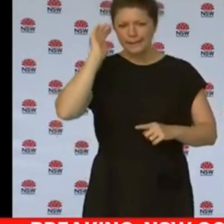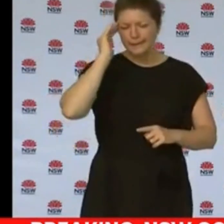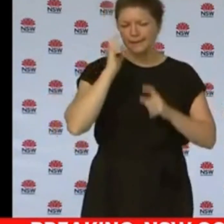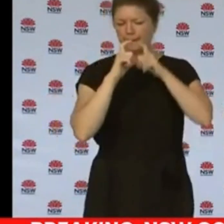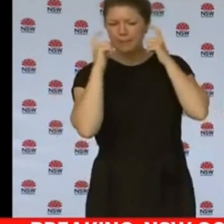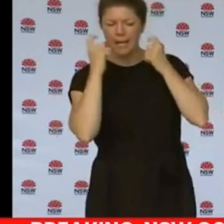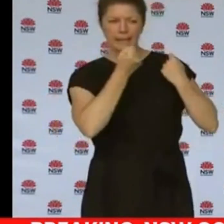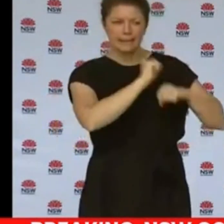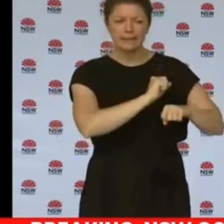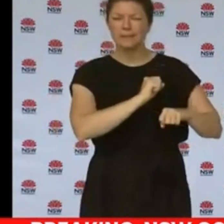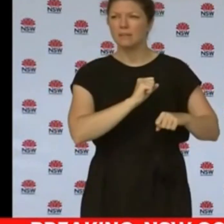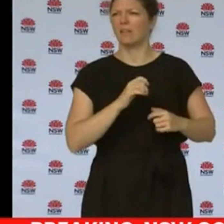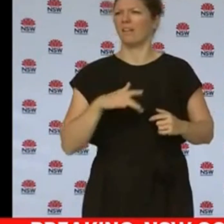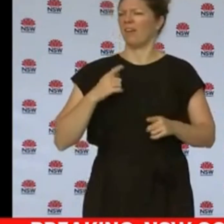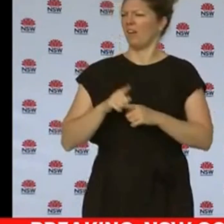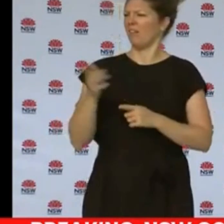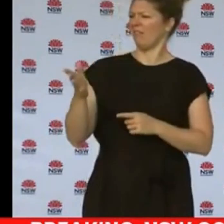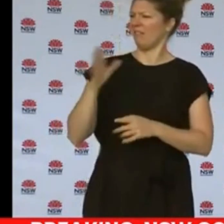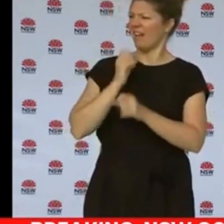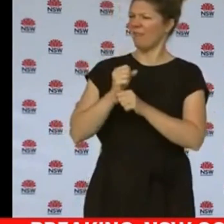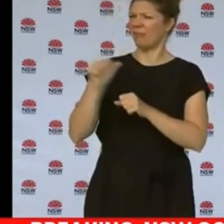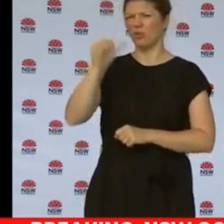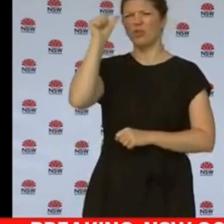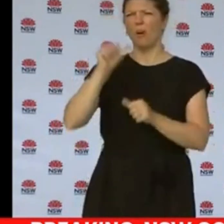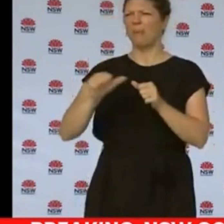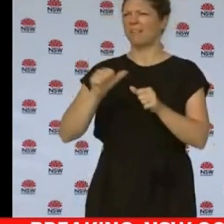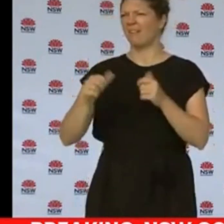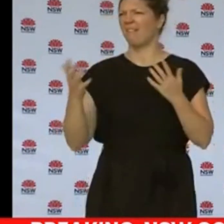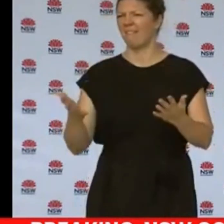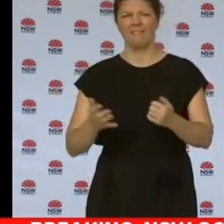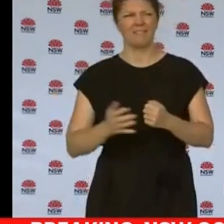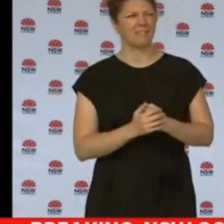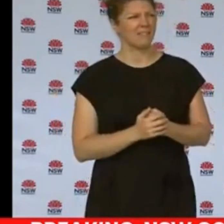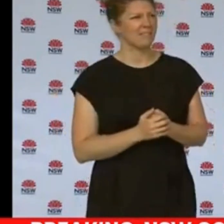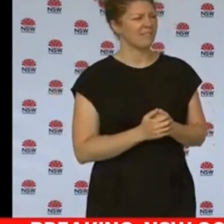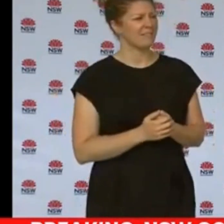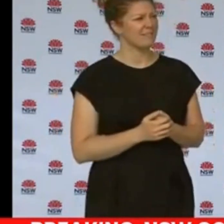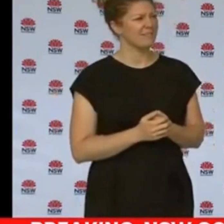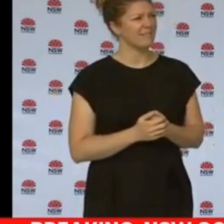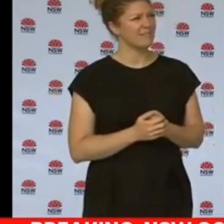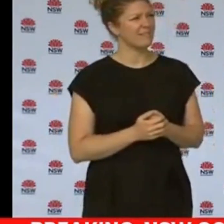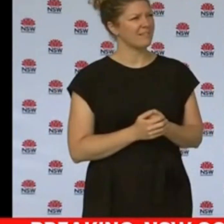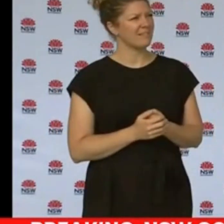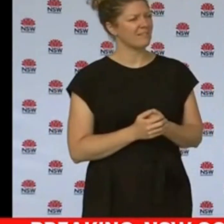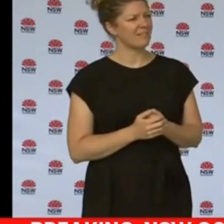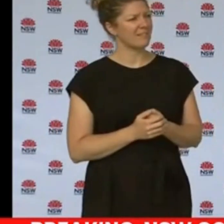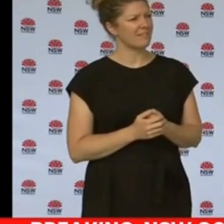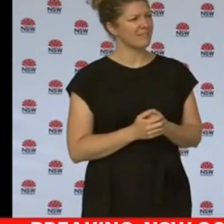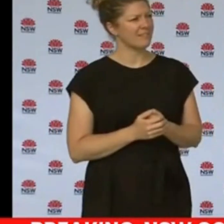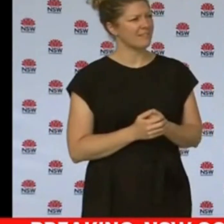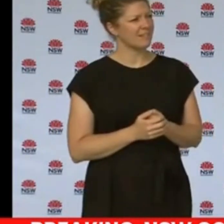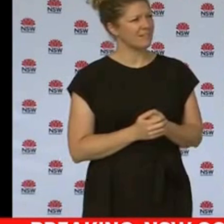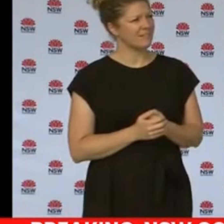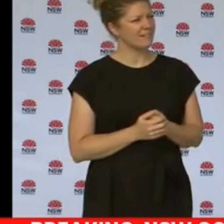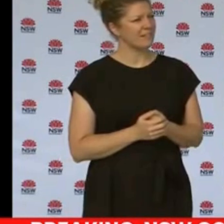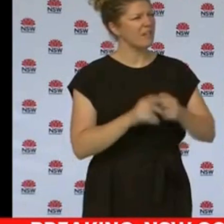hard, but when you don't want to be let down by people who should know better. Rules say that if they're in a corridor, they